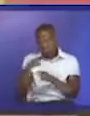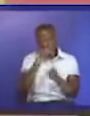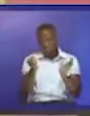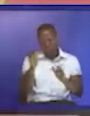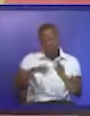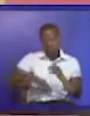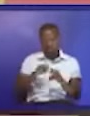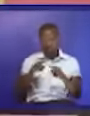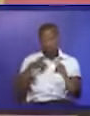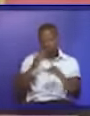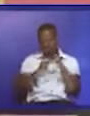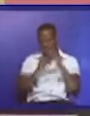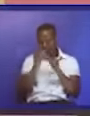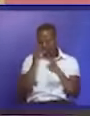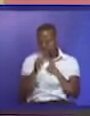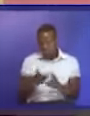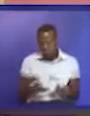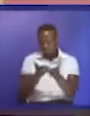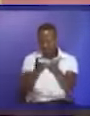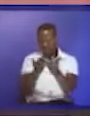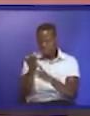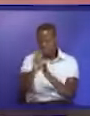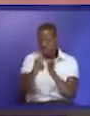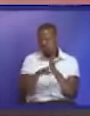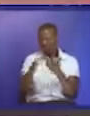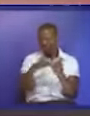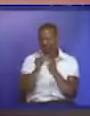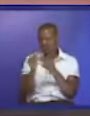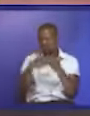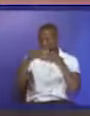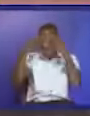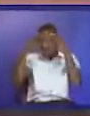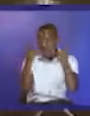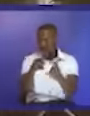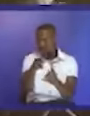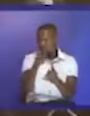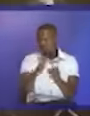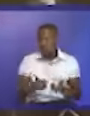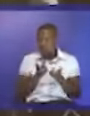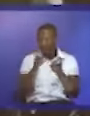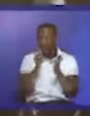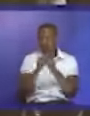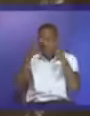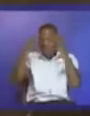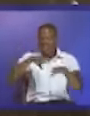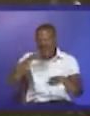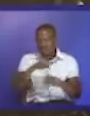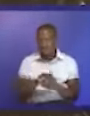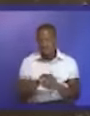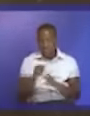by the integrity of scripture. It has happened before, and people came out of it.